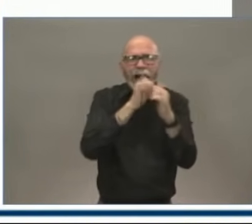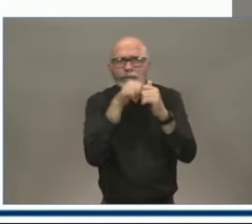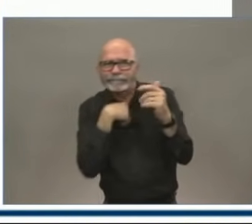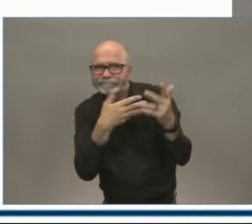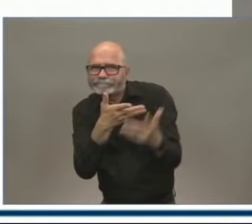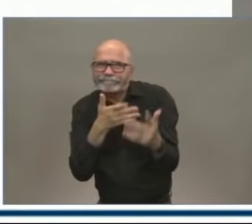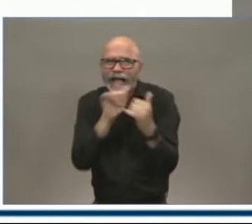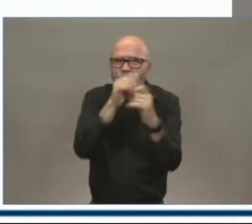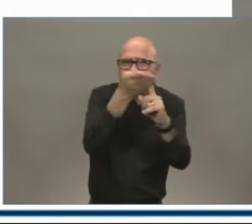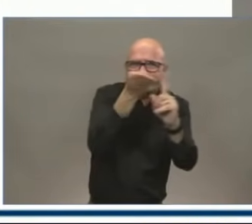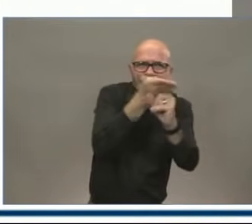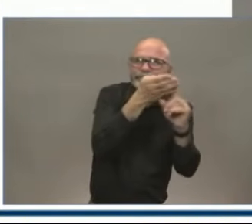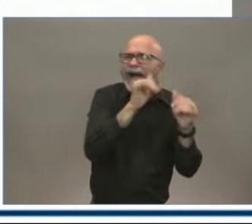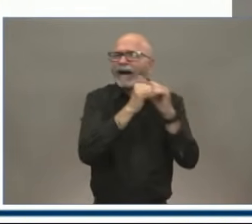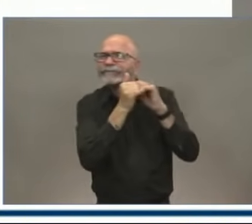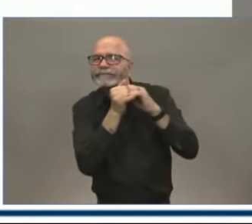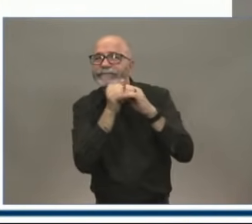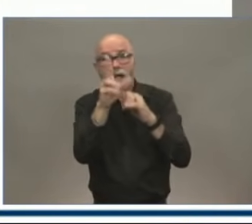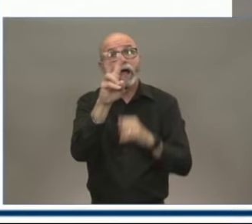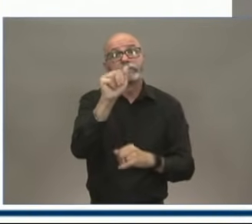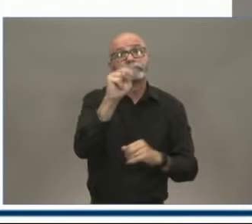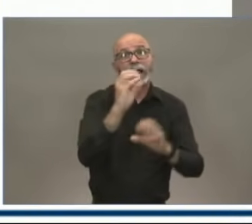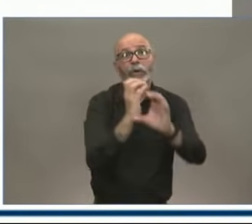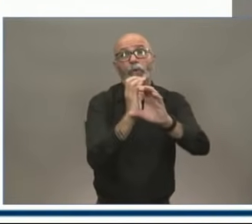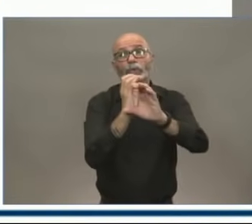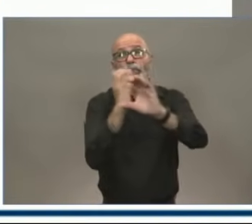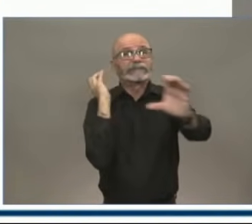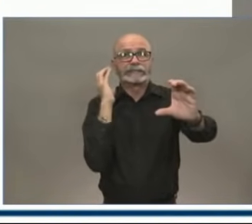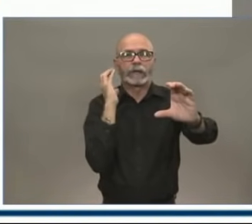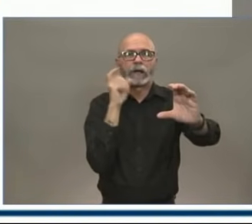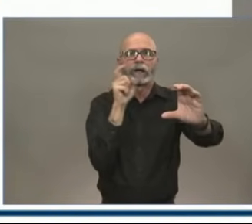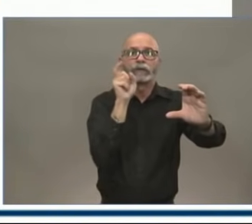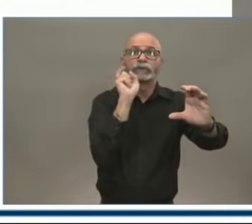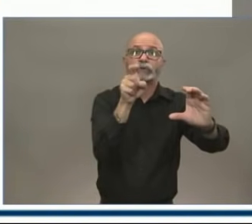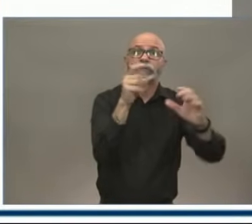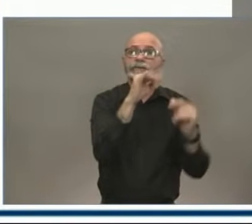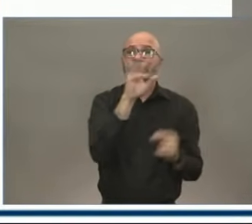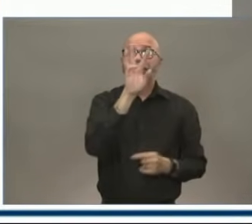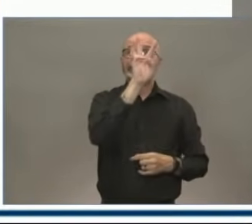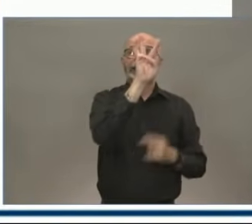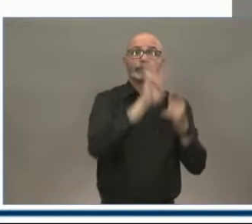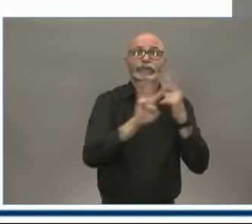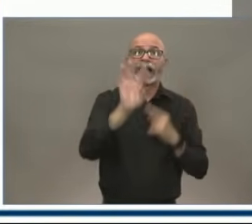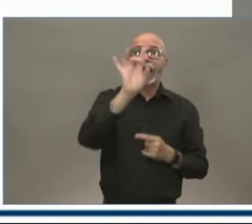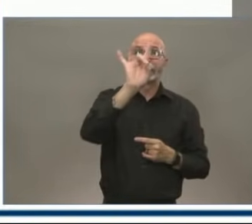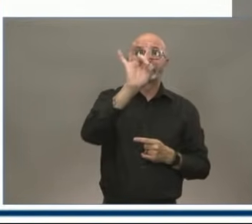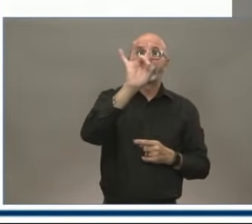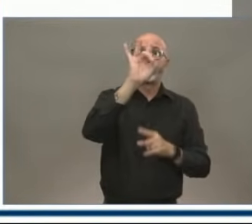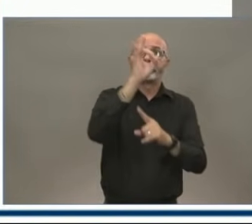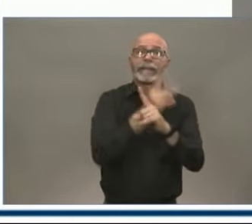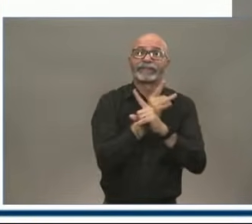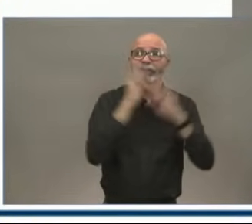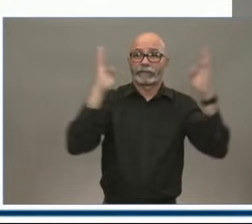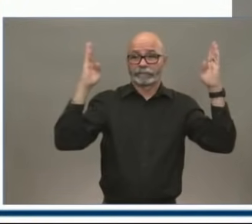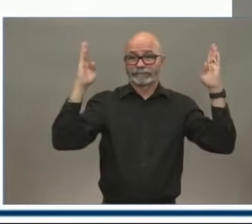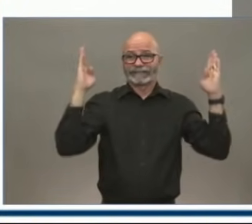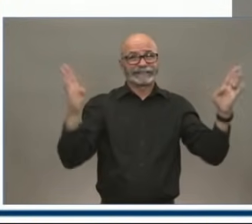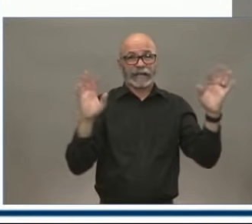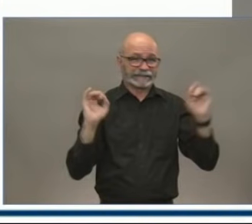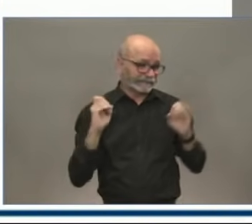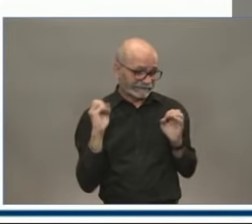Outfitting one of these vans usually is a 6 to 8 month process. It was done in 100 days. So thank